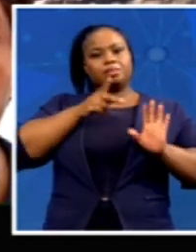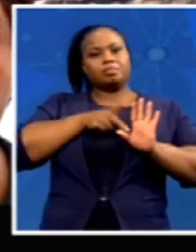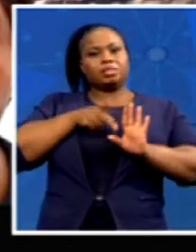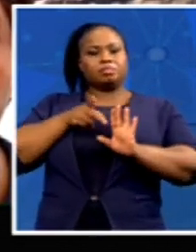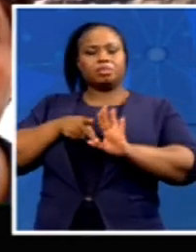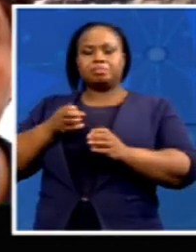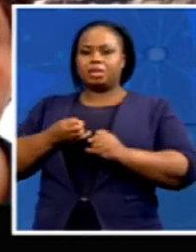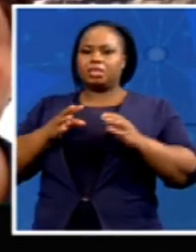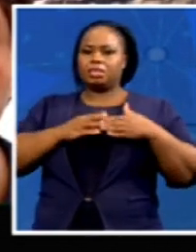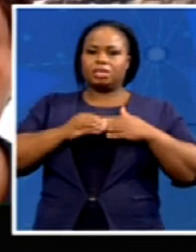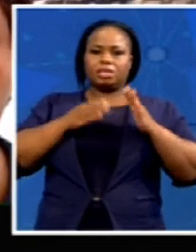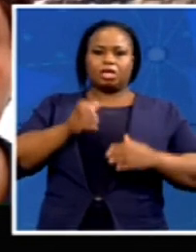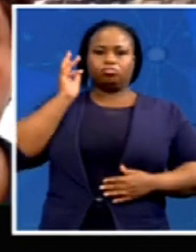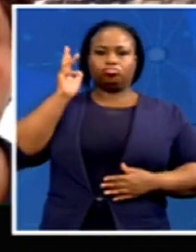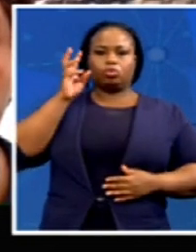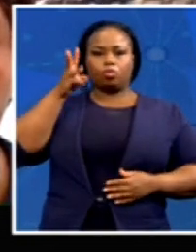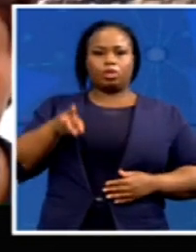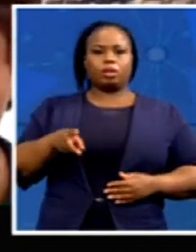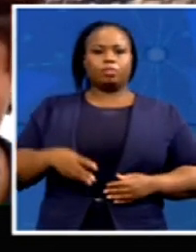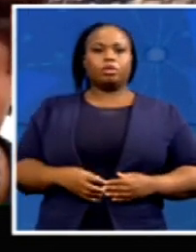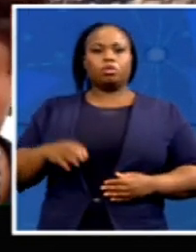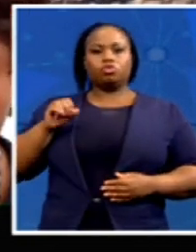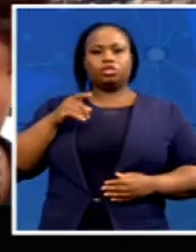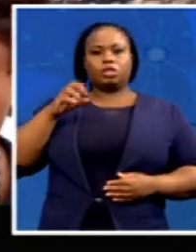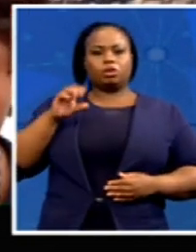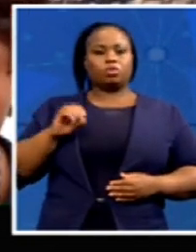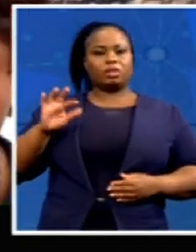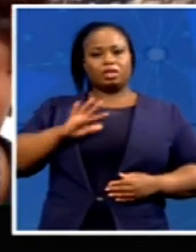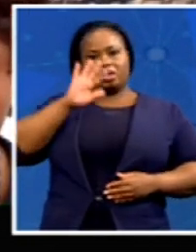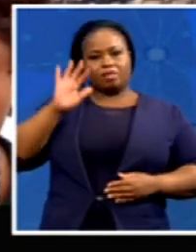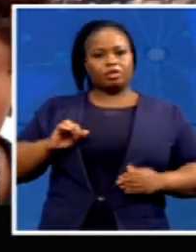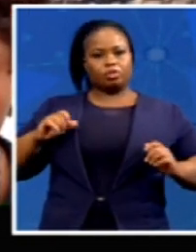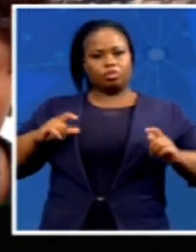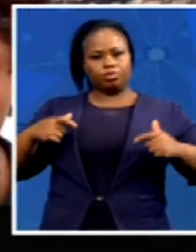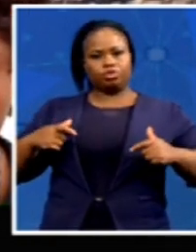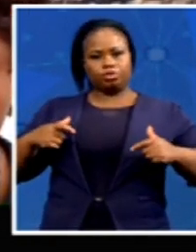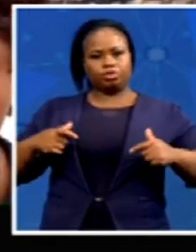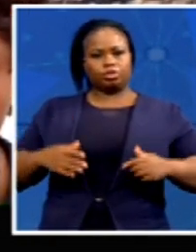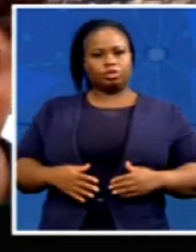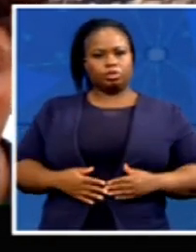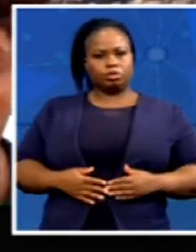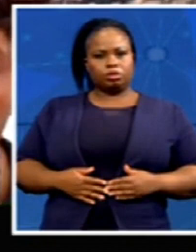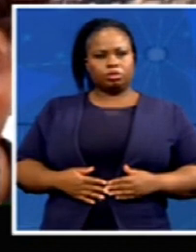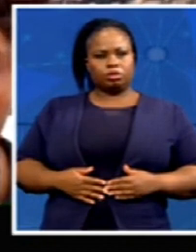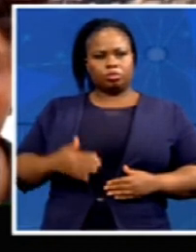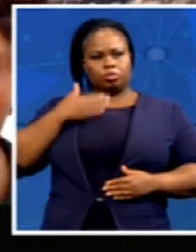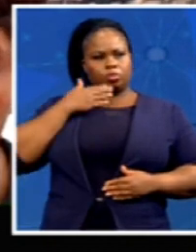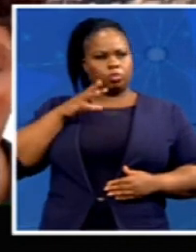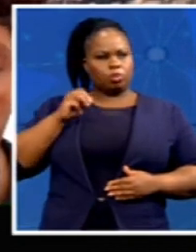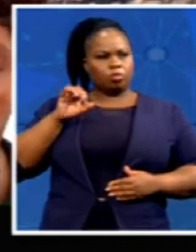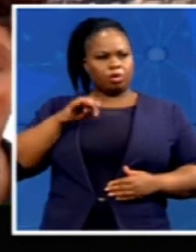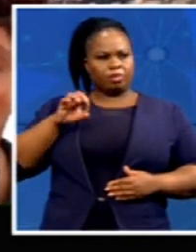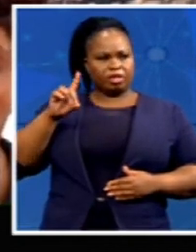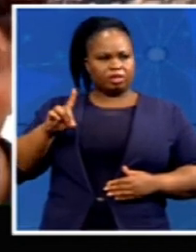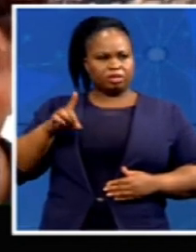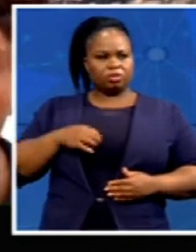own chair of the African Union Commission, His Excellency Musa Faki Mohammed. You've probably seen some of the speakers on